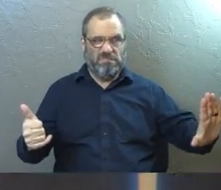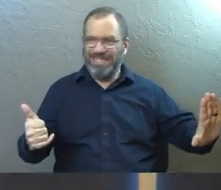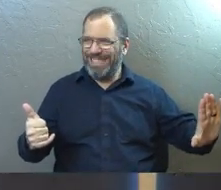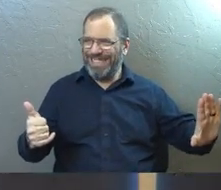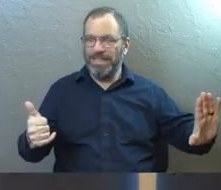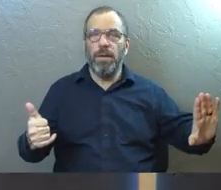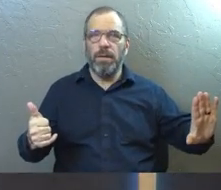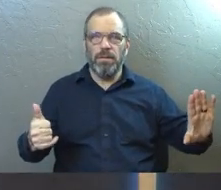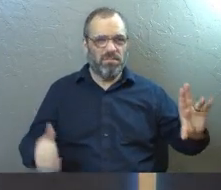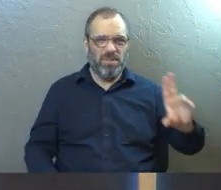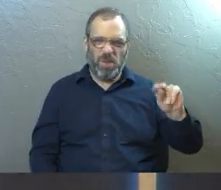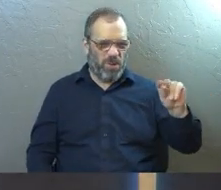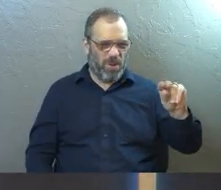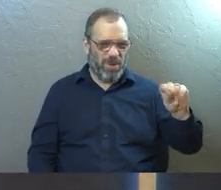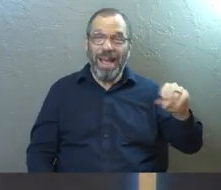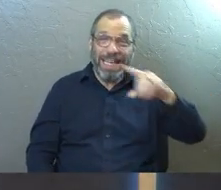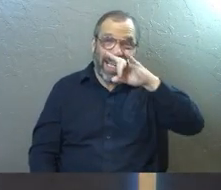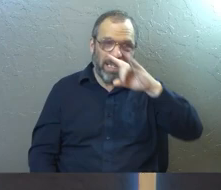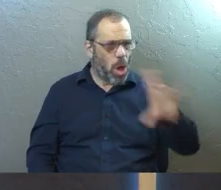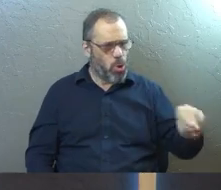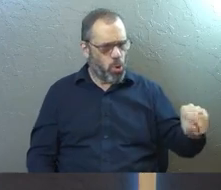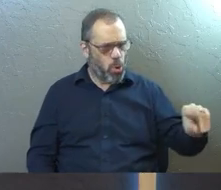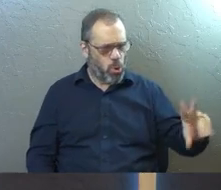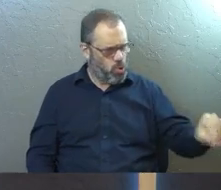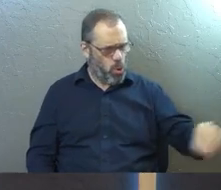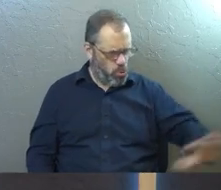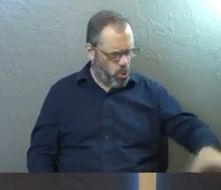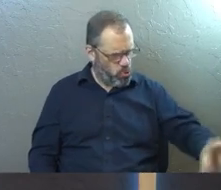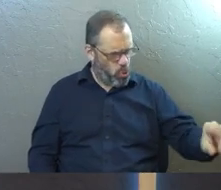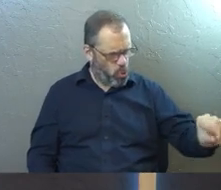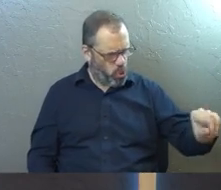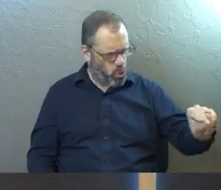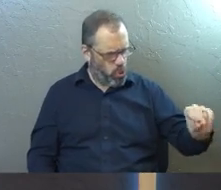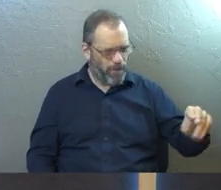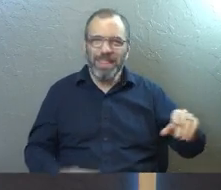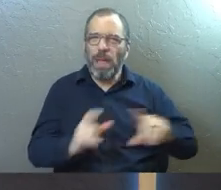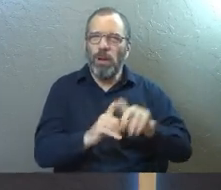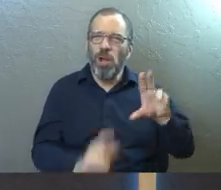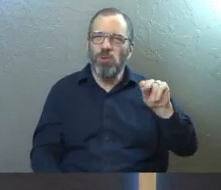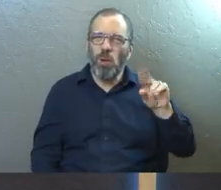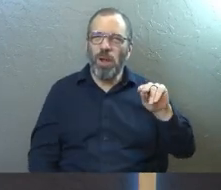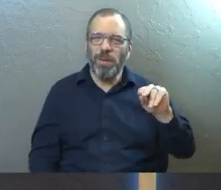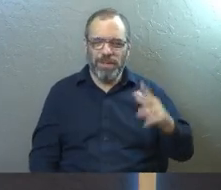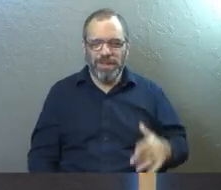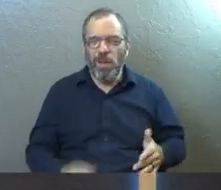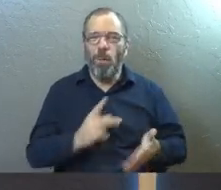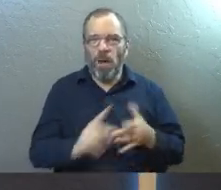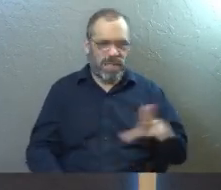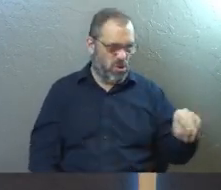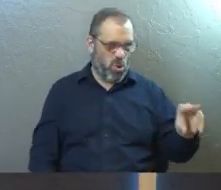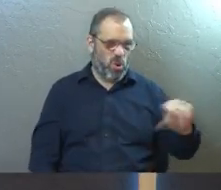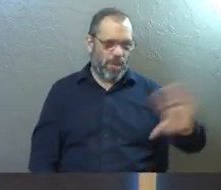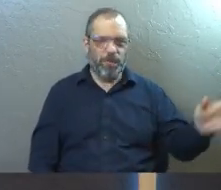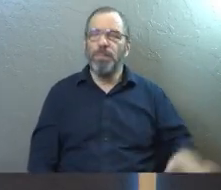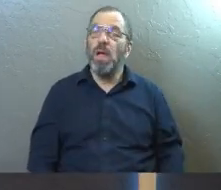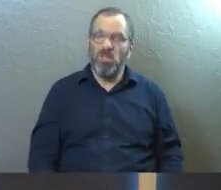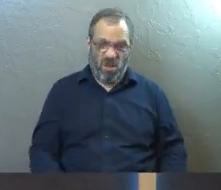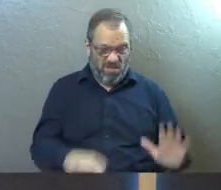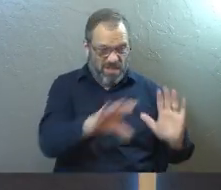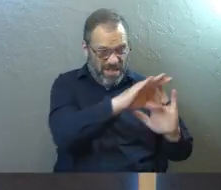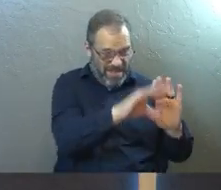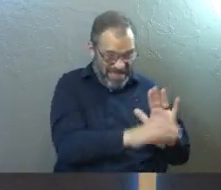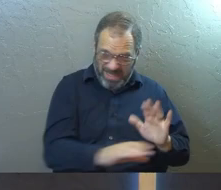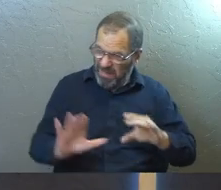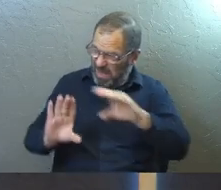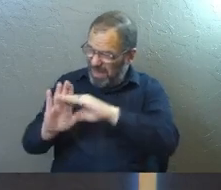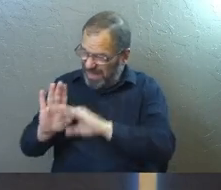said, I don't know, no-nos is a thing. You got little kids in the house or dogs, you're like, no. You know, it's always, that's where I always go to. This is Paul telling us that. So he gives us this stuff.